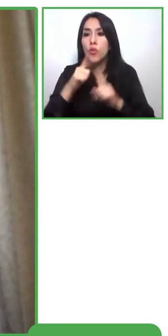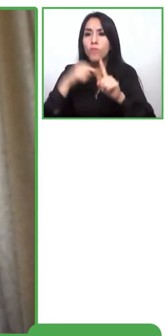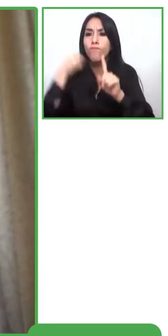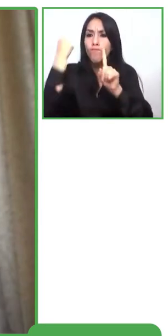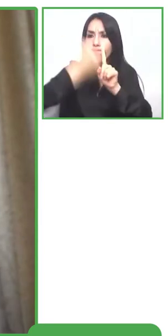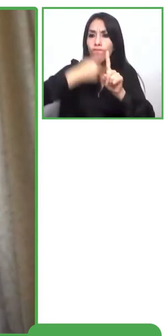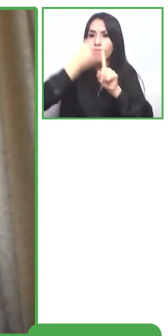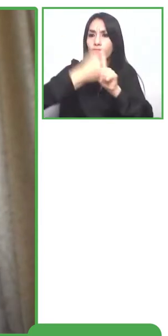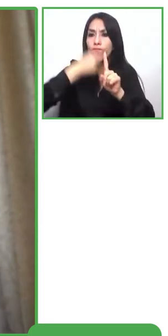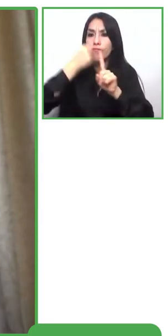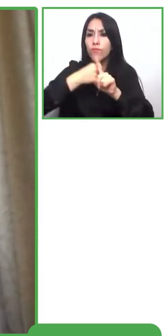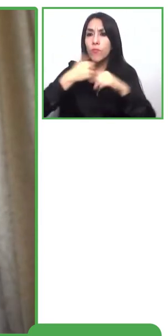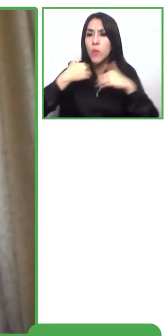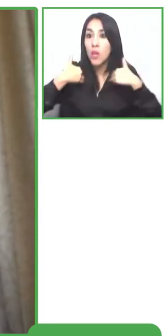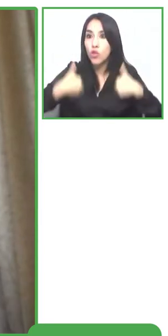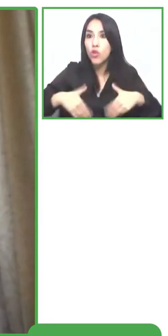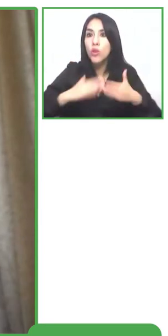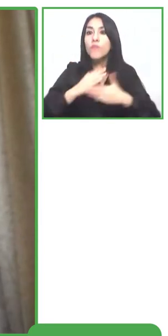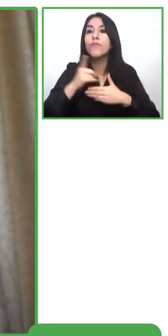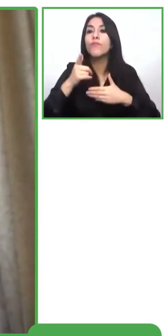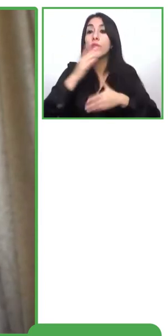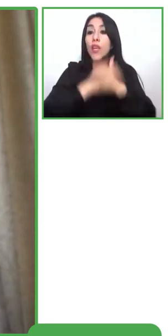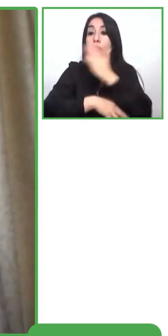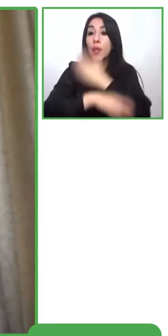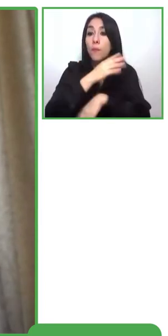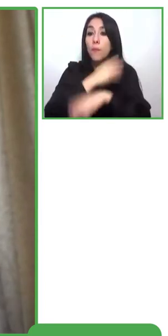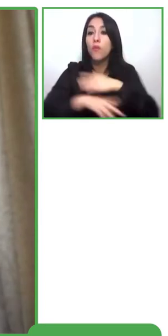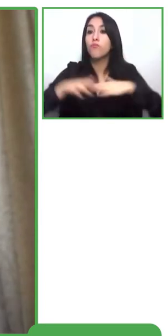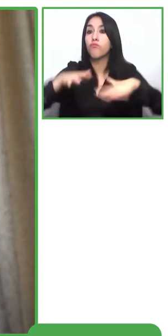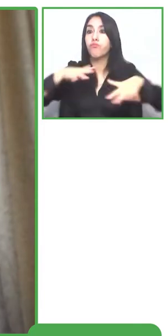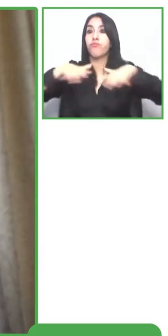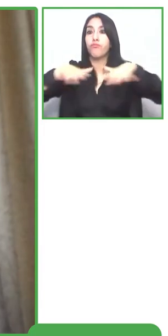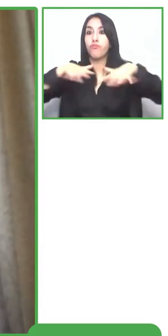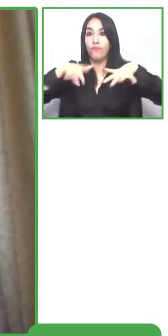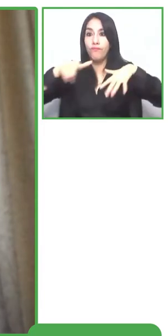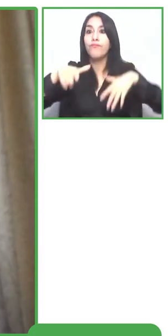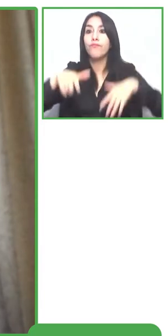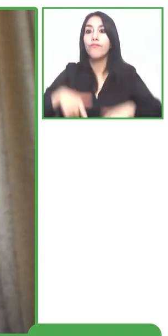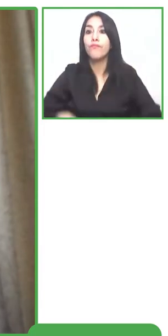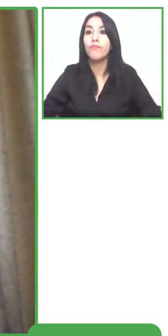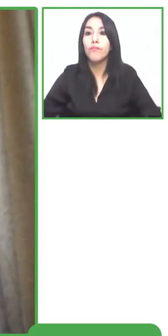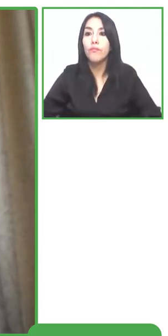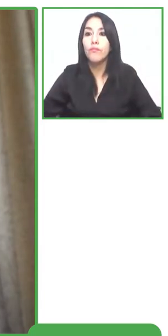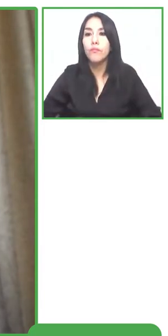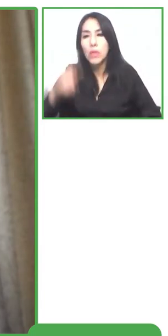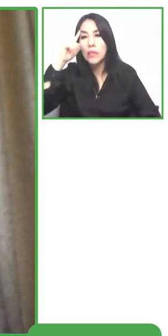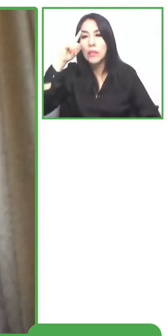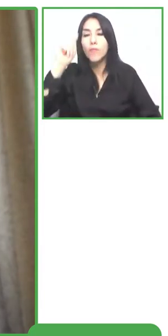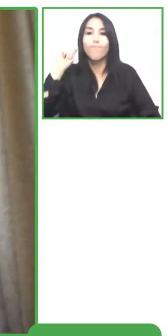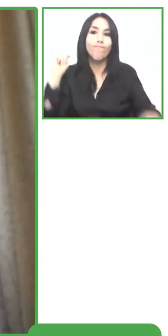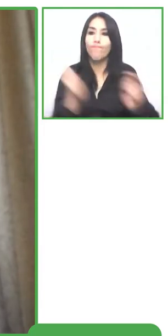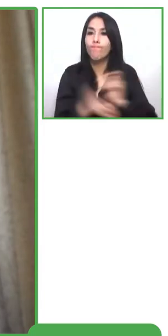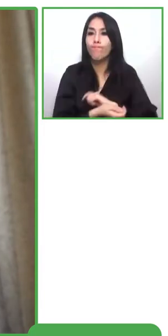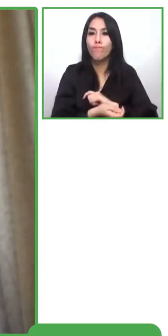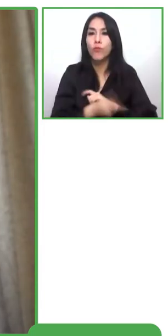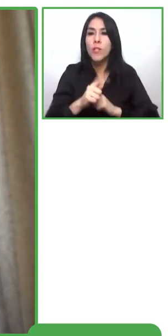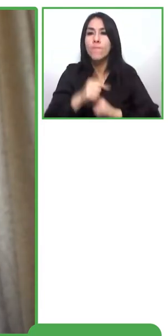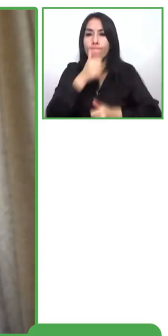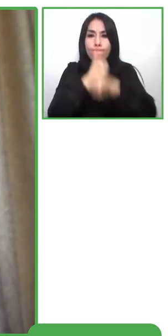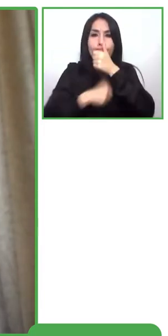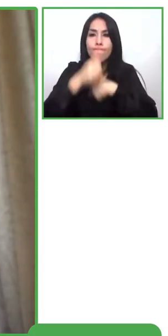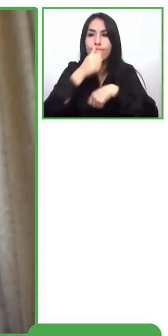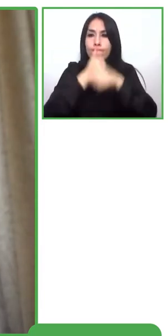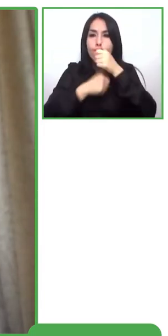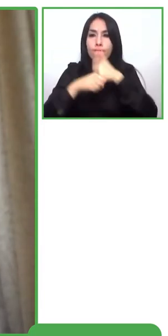also this change, this perspective shift that everyone